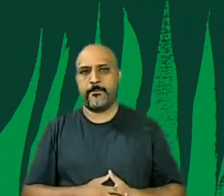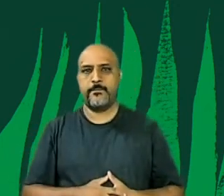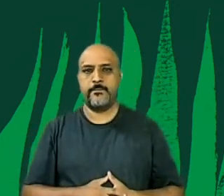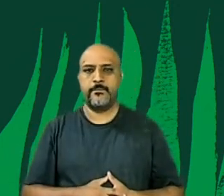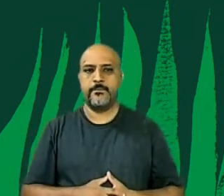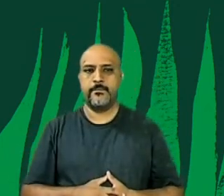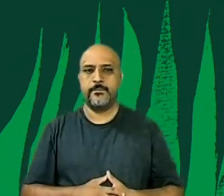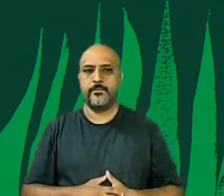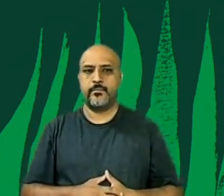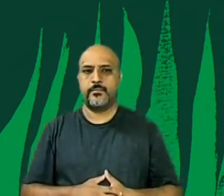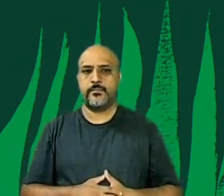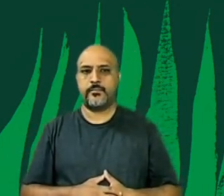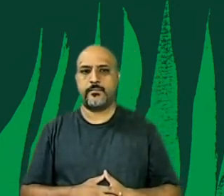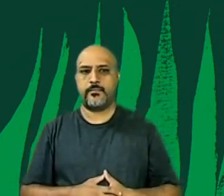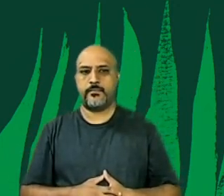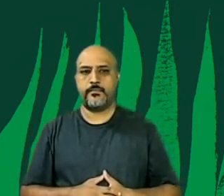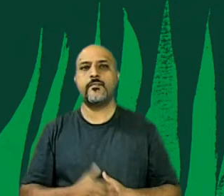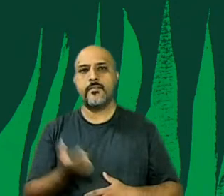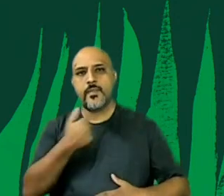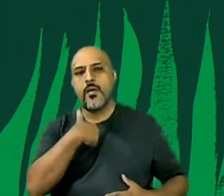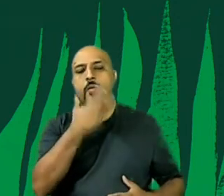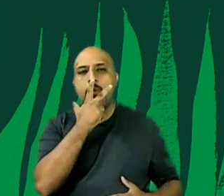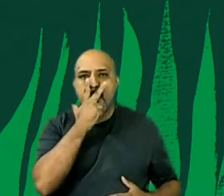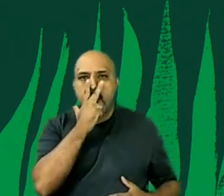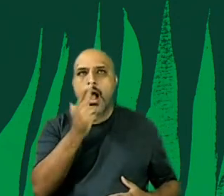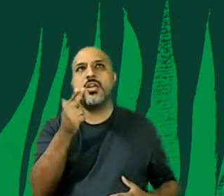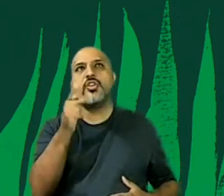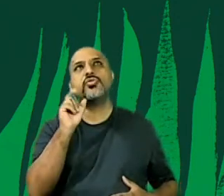It's a constant task. I think that